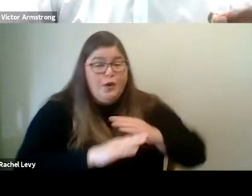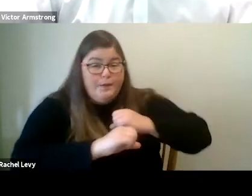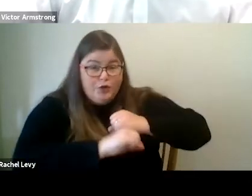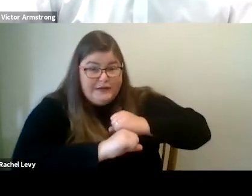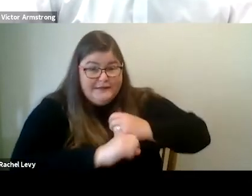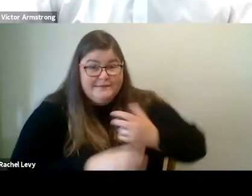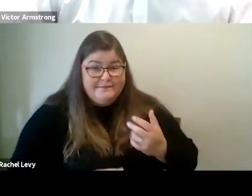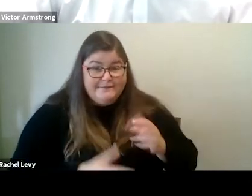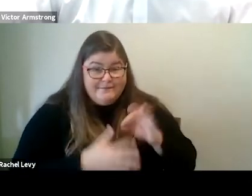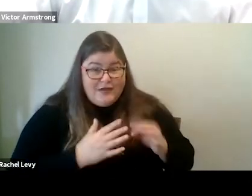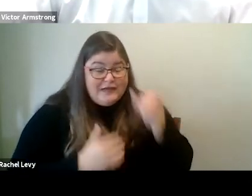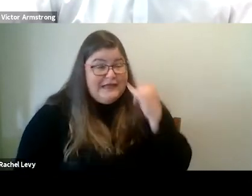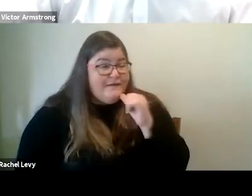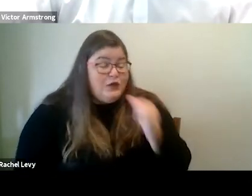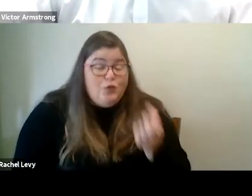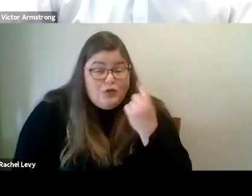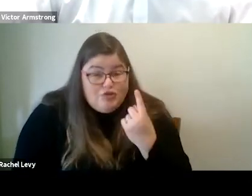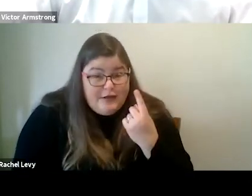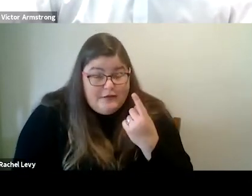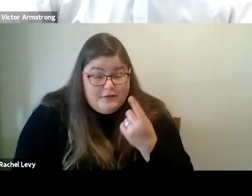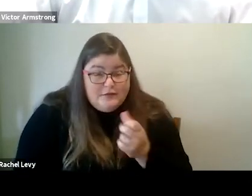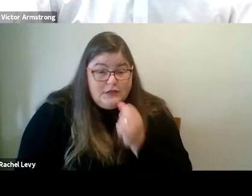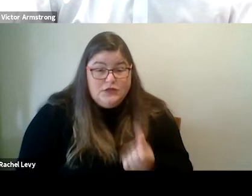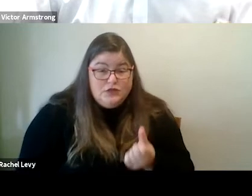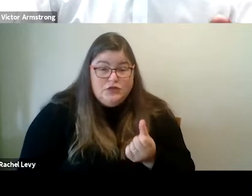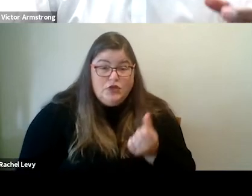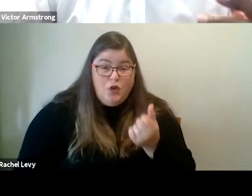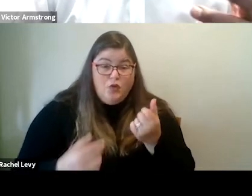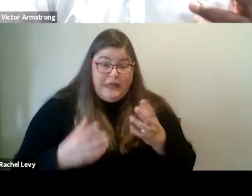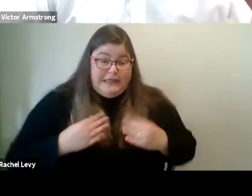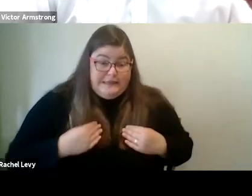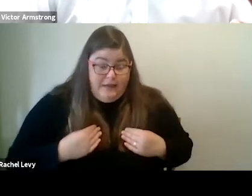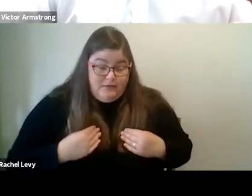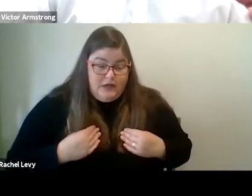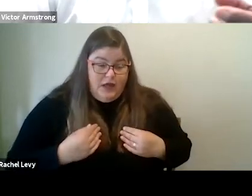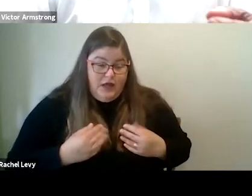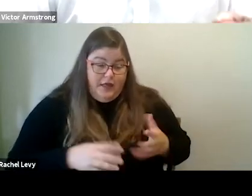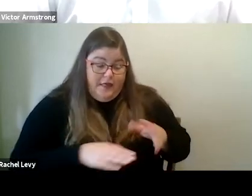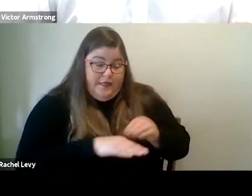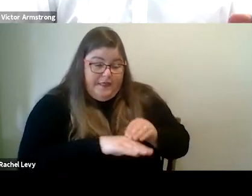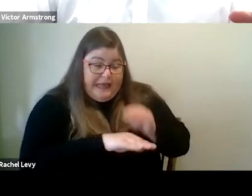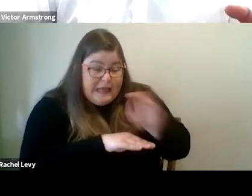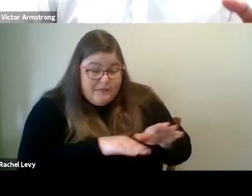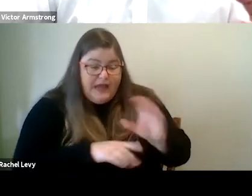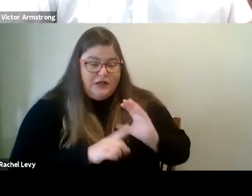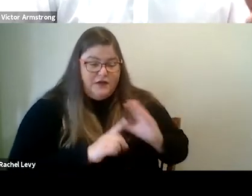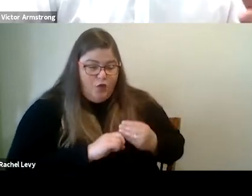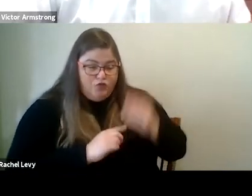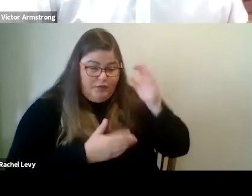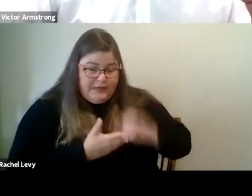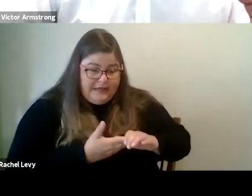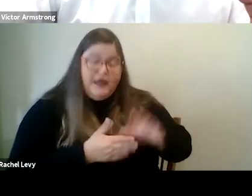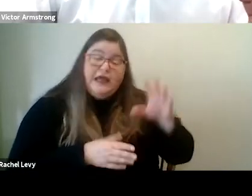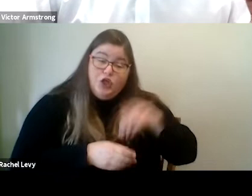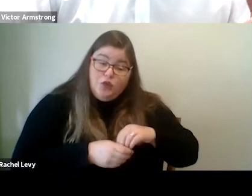don't understand or acknowledge the impact of cultural beliefs, including stigma and relationships